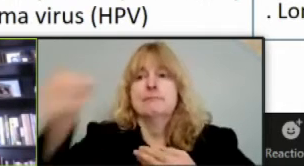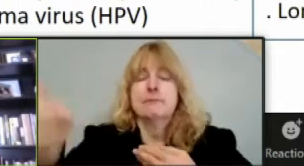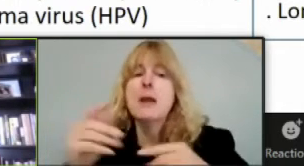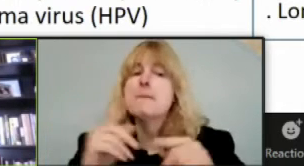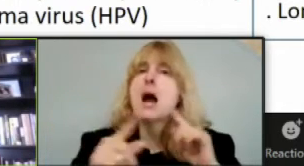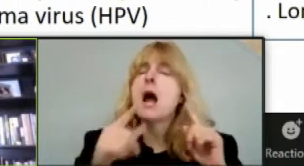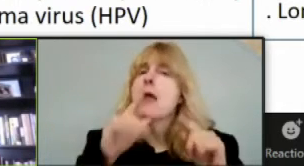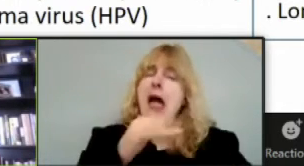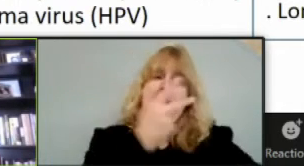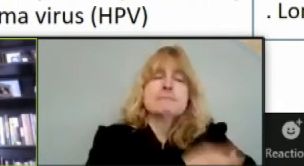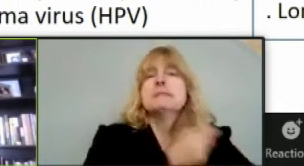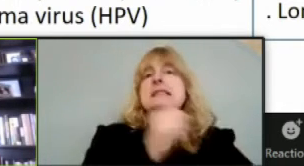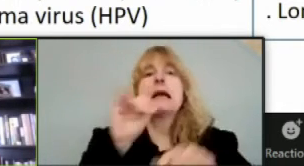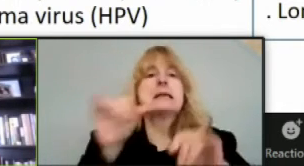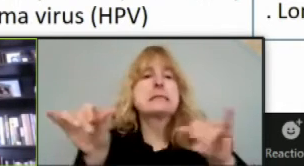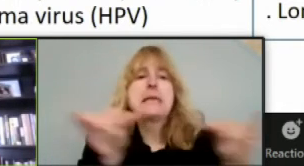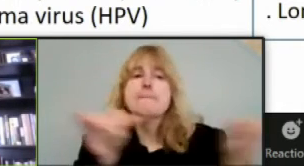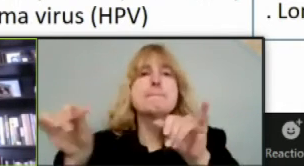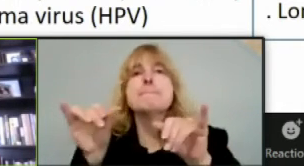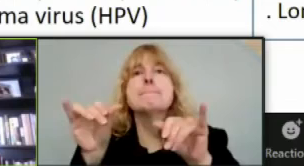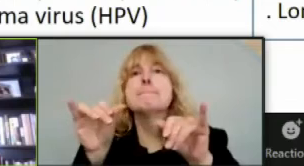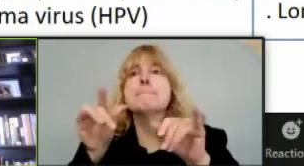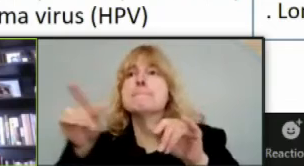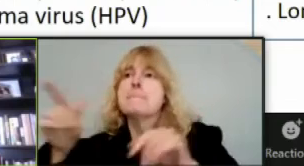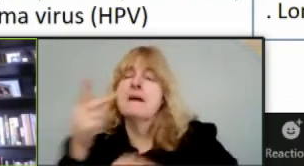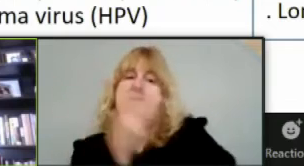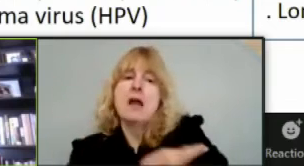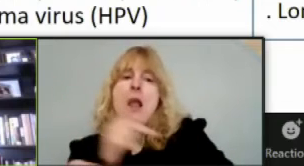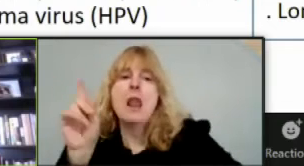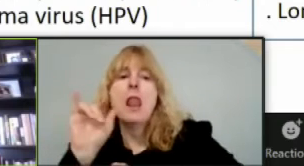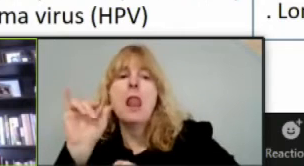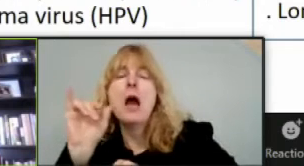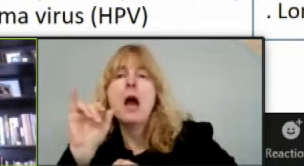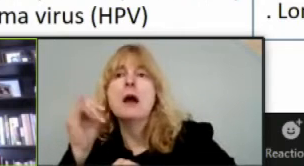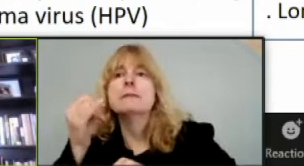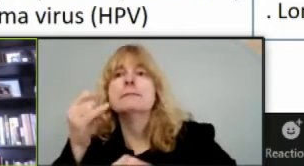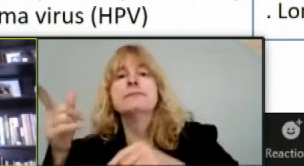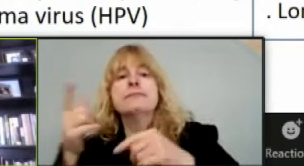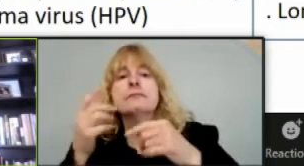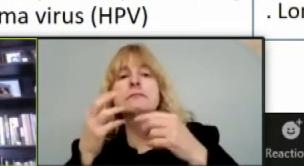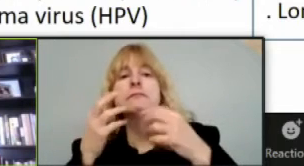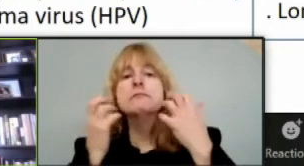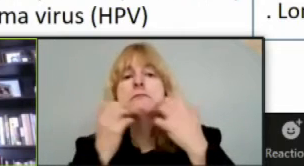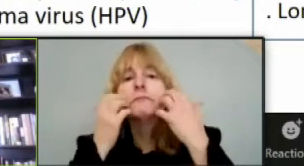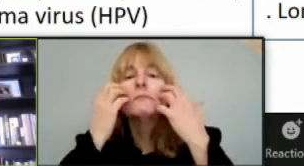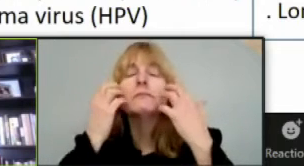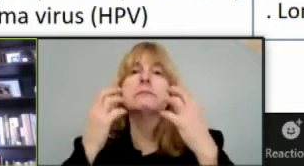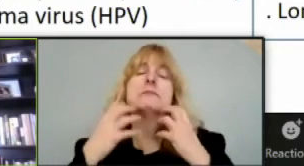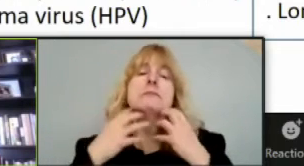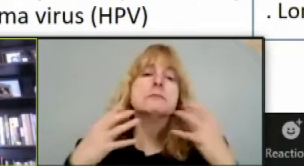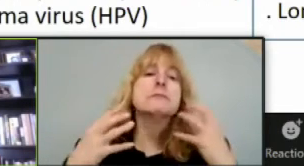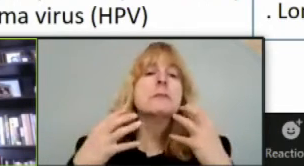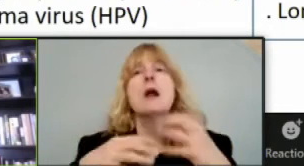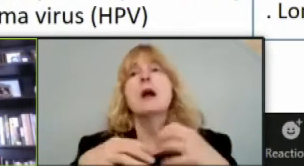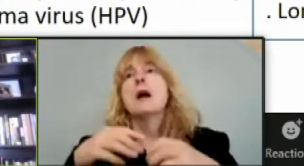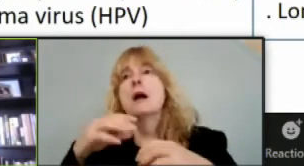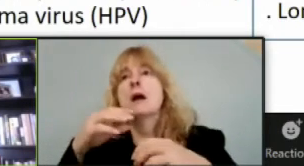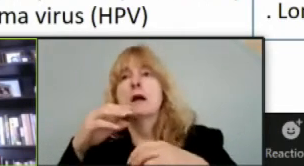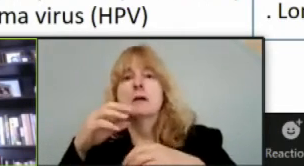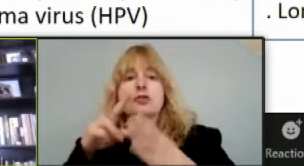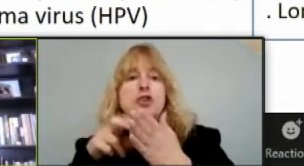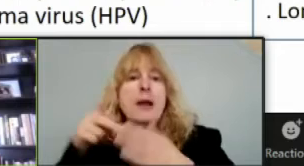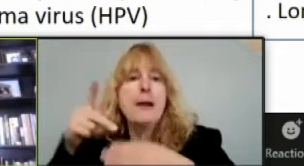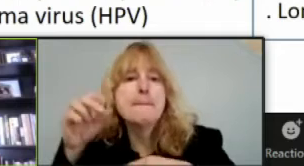that? I mean that we do not know that these vaccines will prevent disease for the long term. If you get a measles,